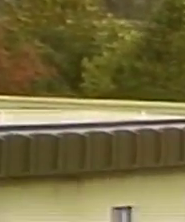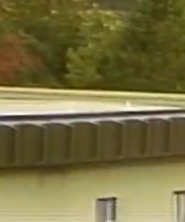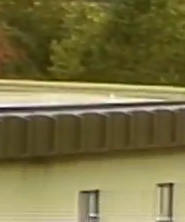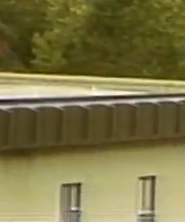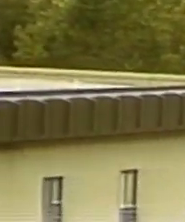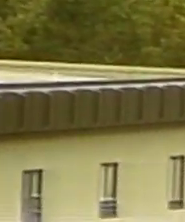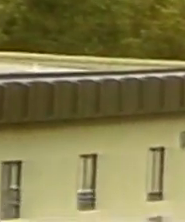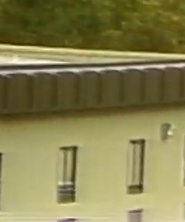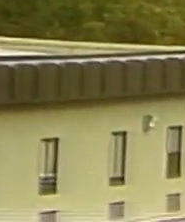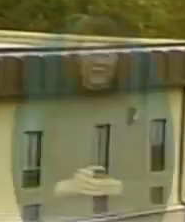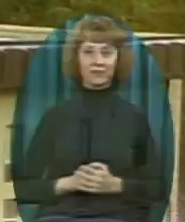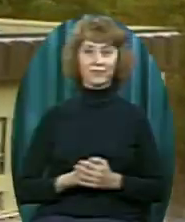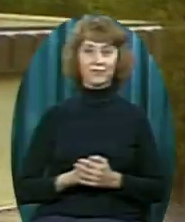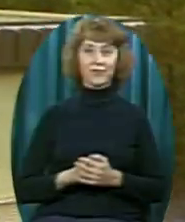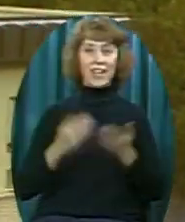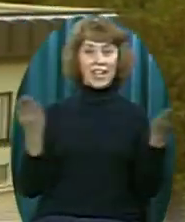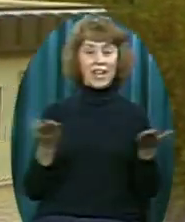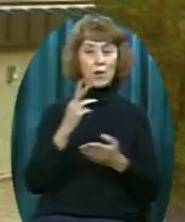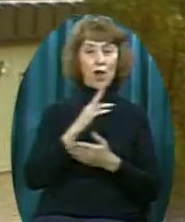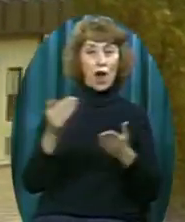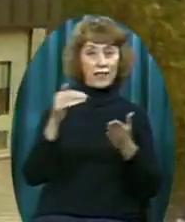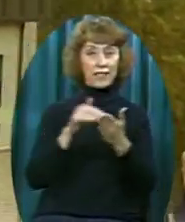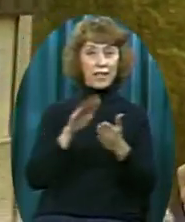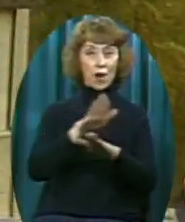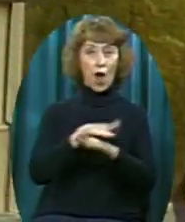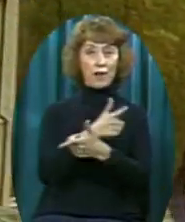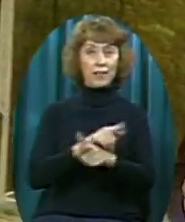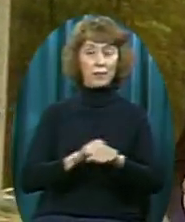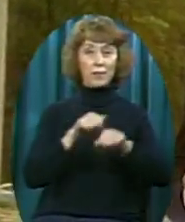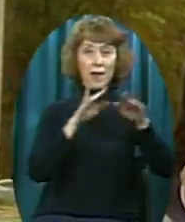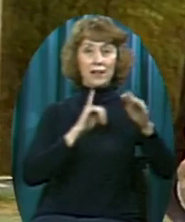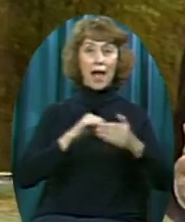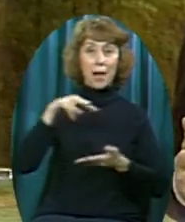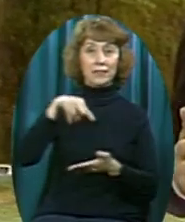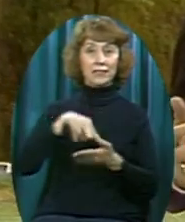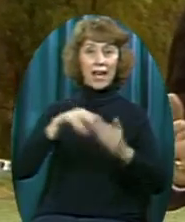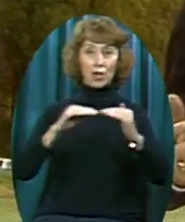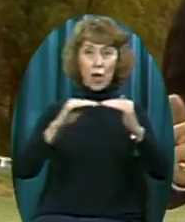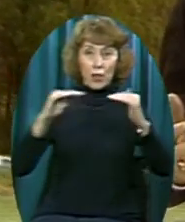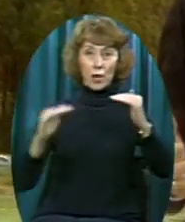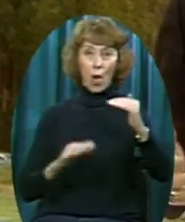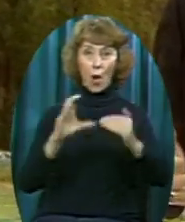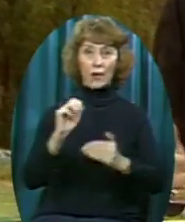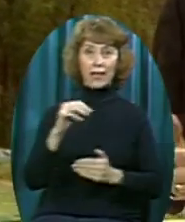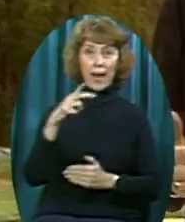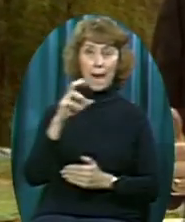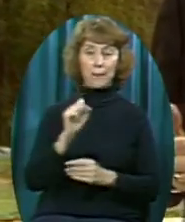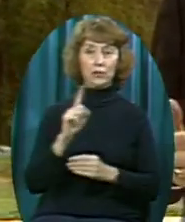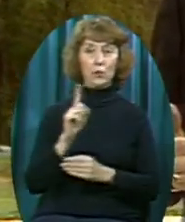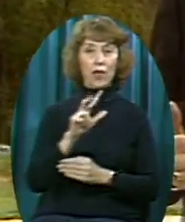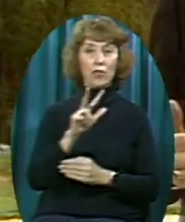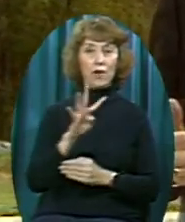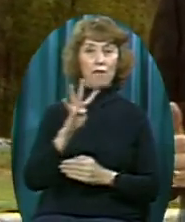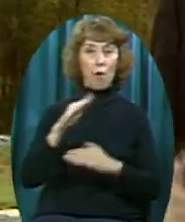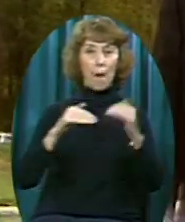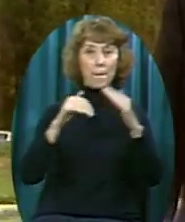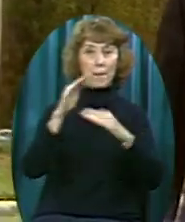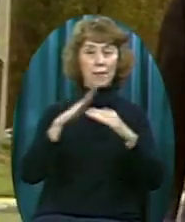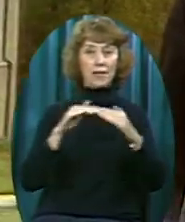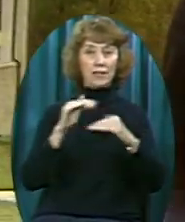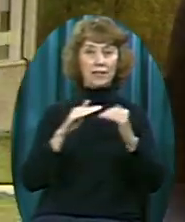Well, here we are again on Liberty Mountain. I'm standing on the lower campus where 34 buildings have been erected the last